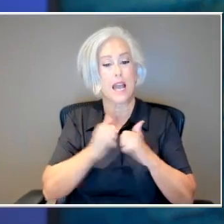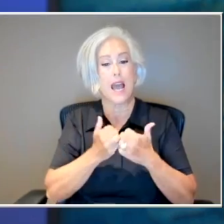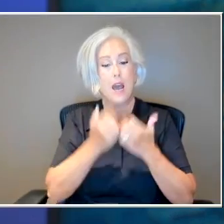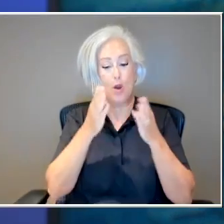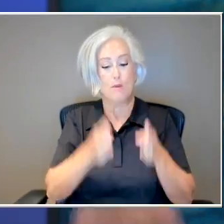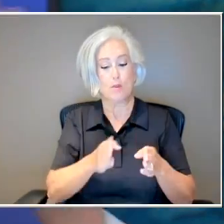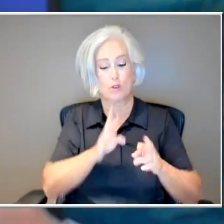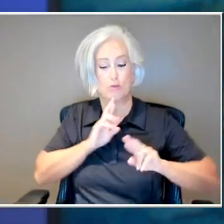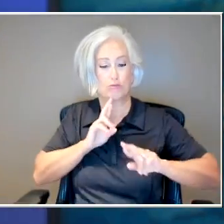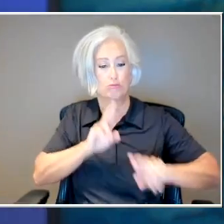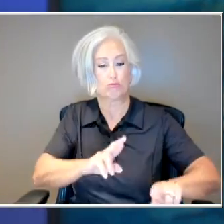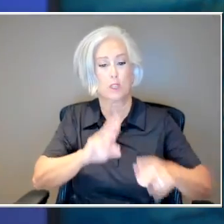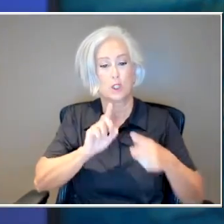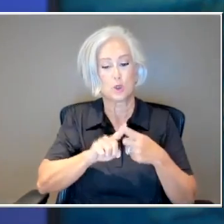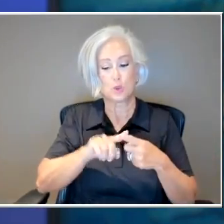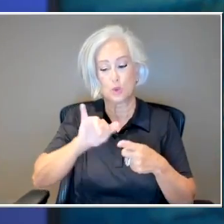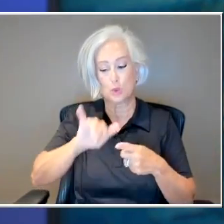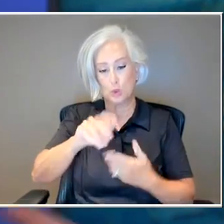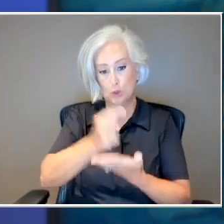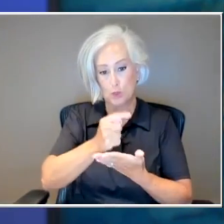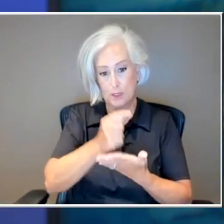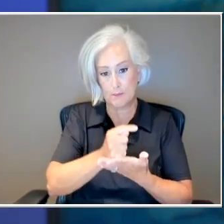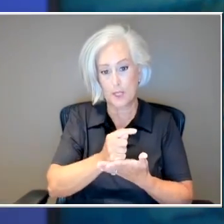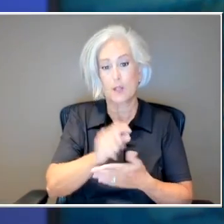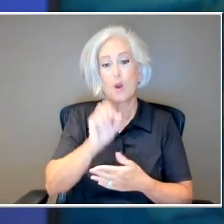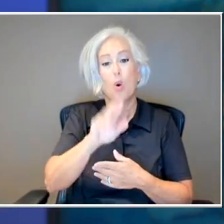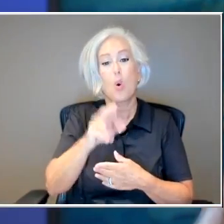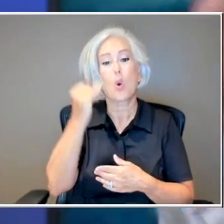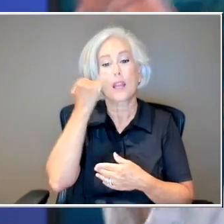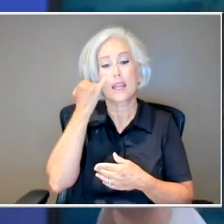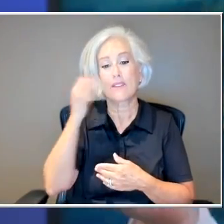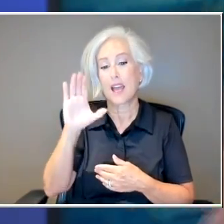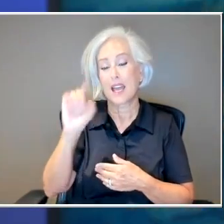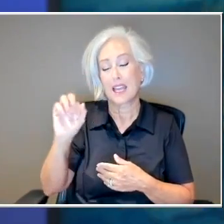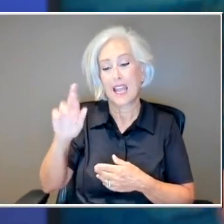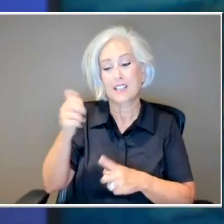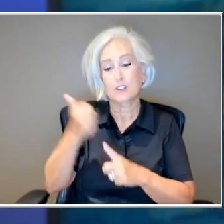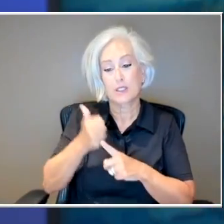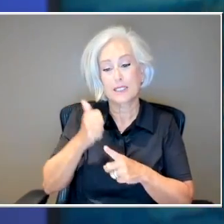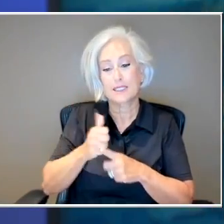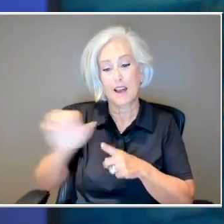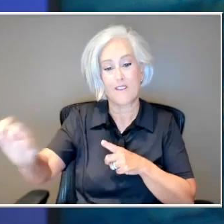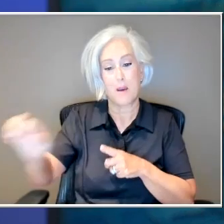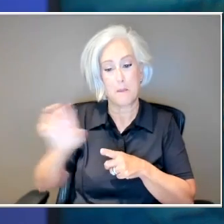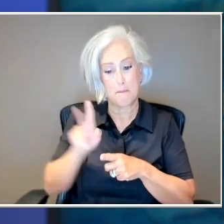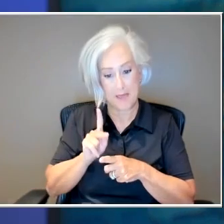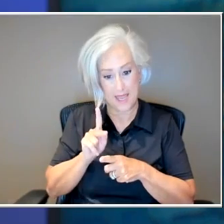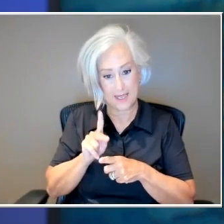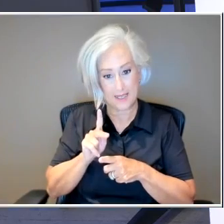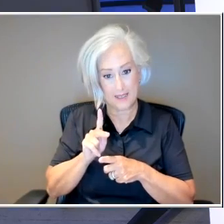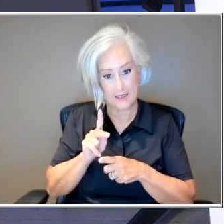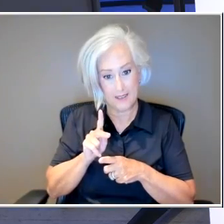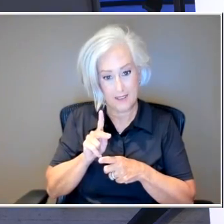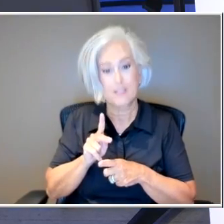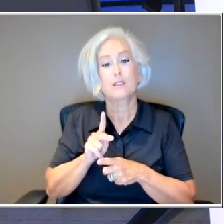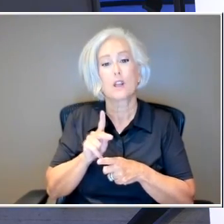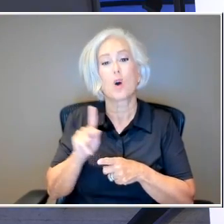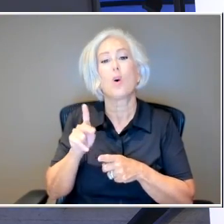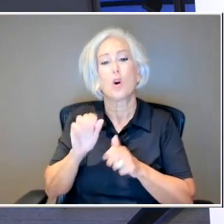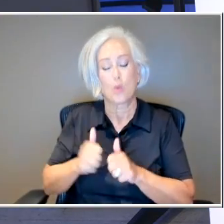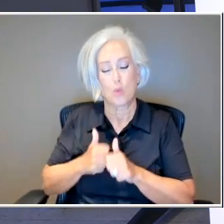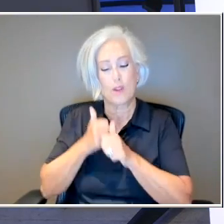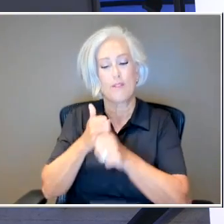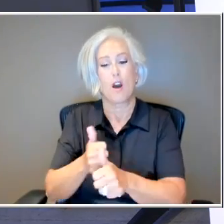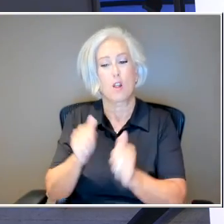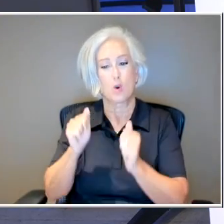and also if the cancer is coming back too. So we follow that with exam as well. A common question is often with any